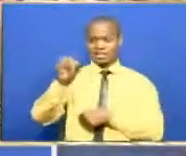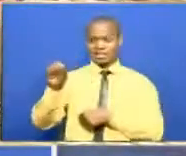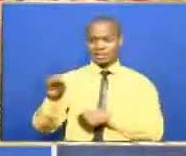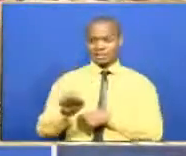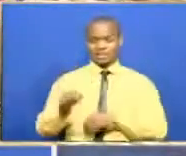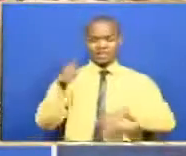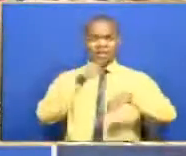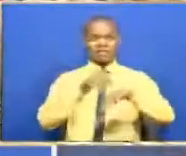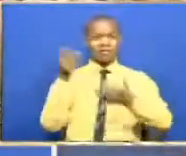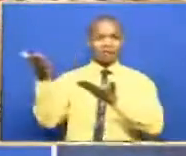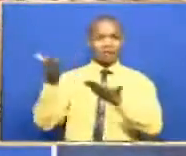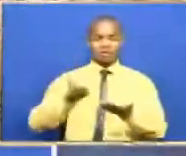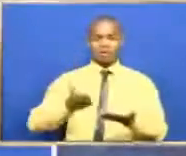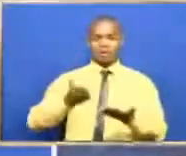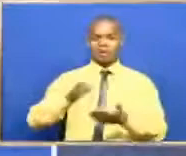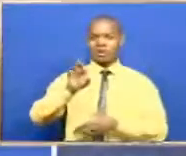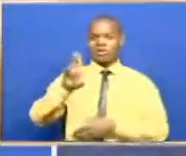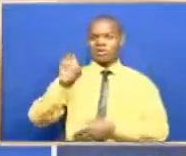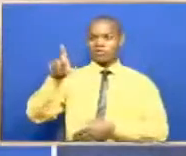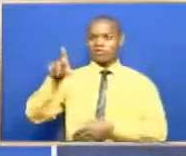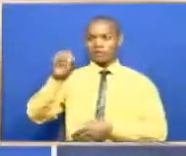of the imported fuels.